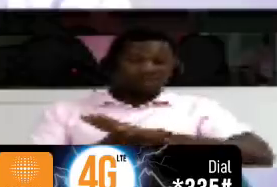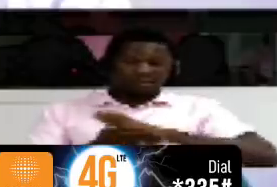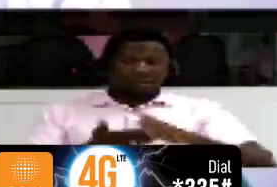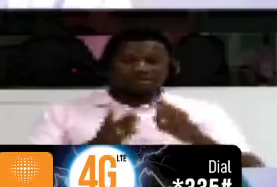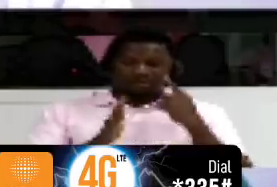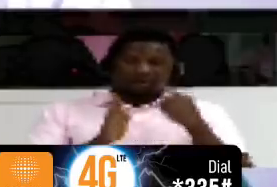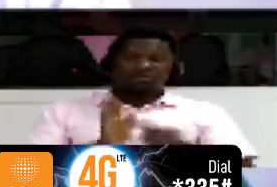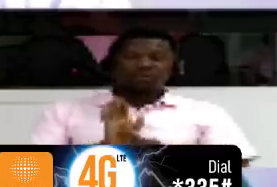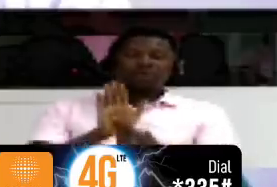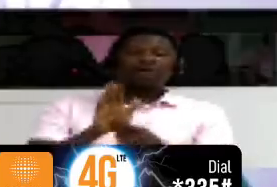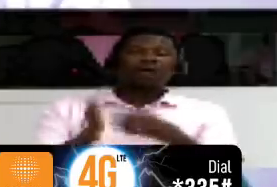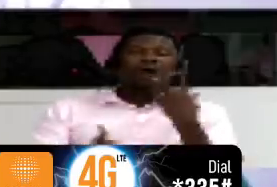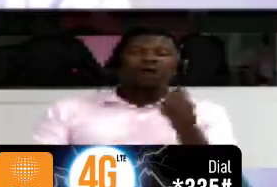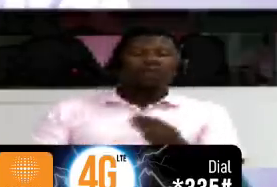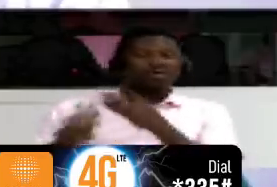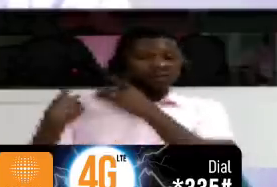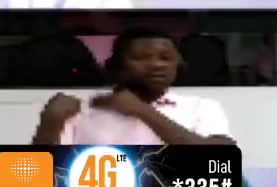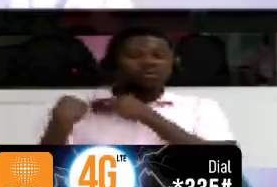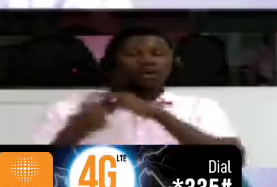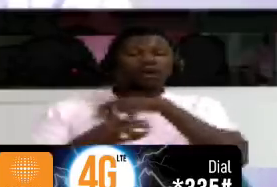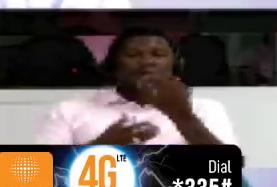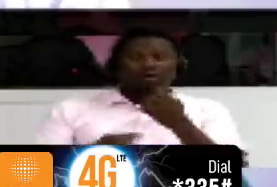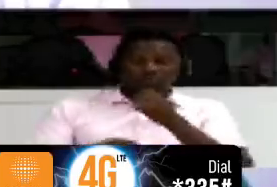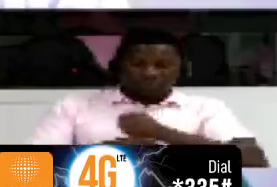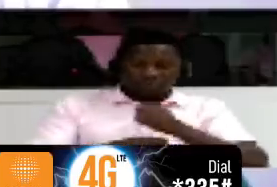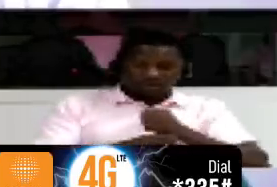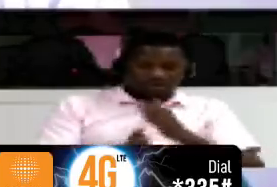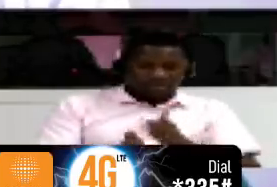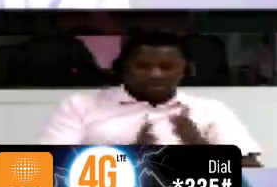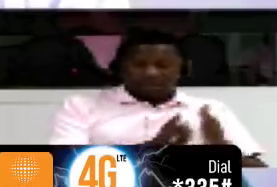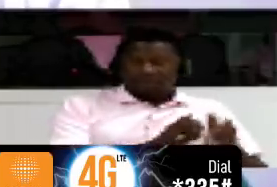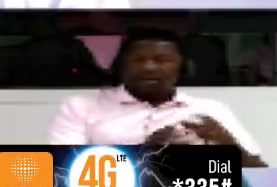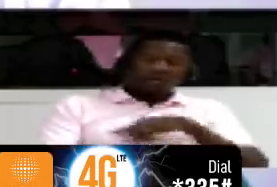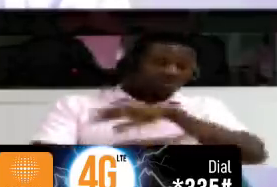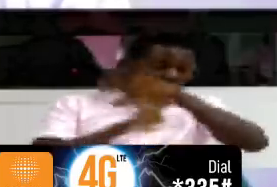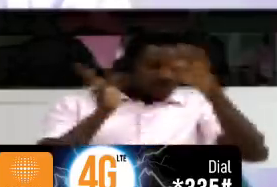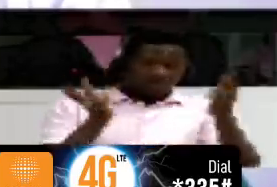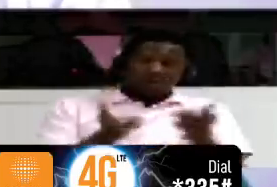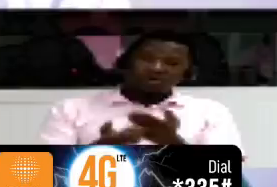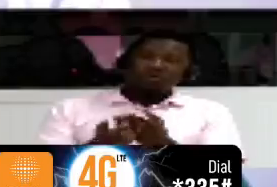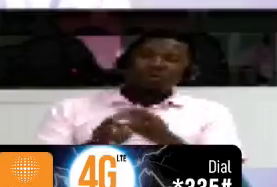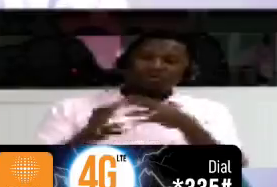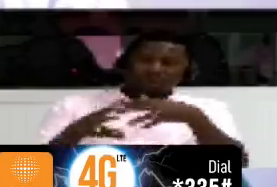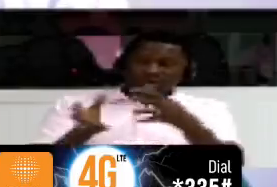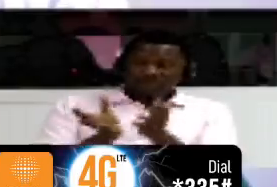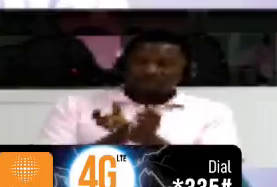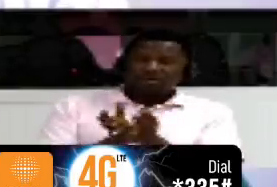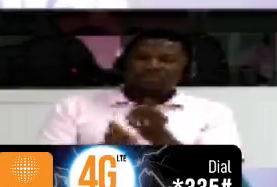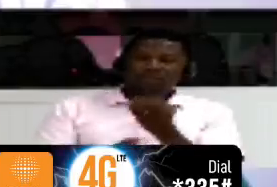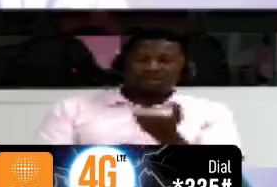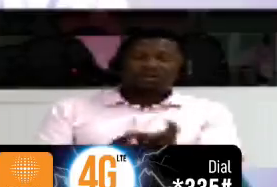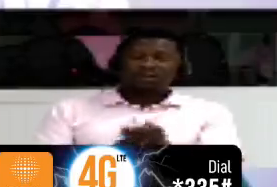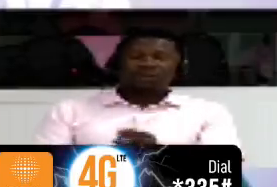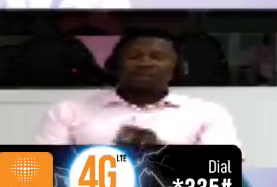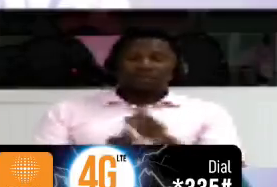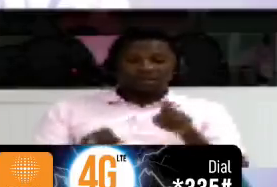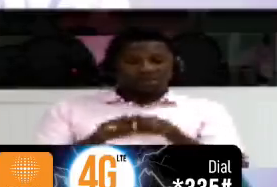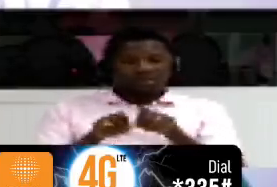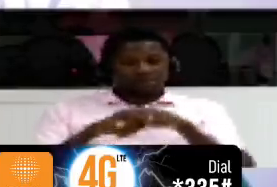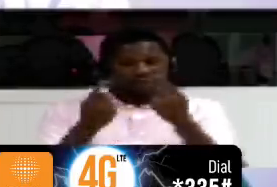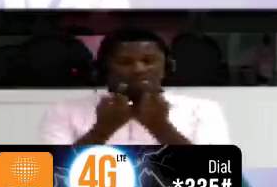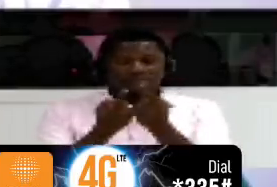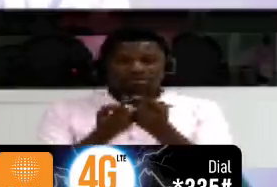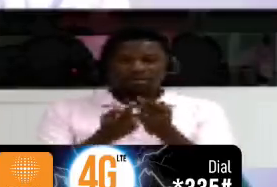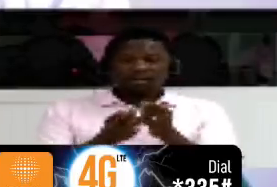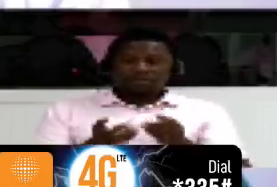how responsible and how organized the structure of the whole organization is. Likewise, the same thing has been extended to the